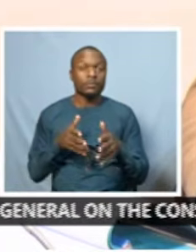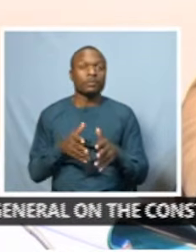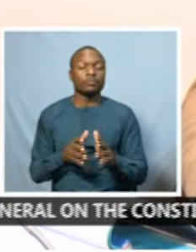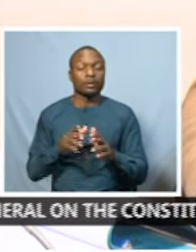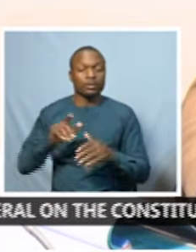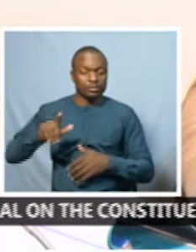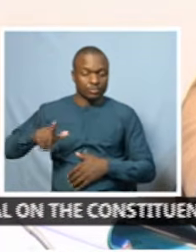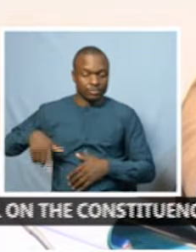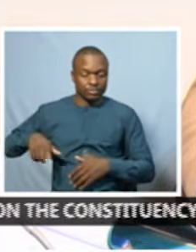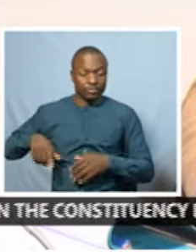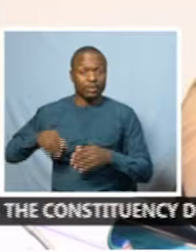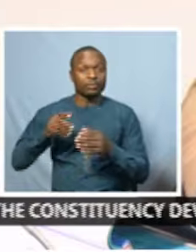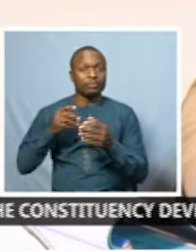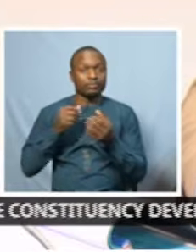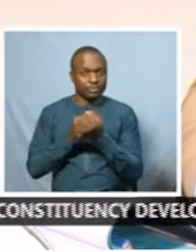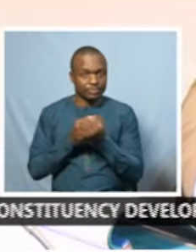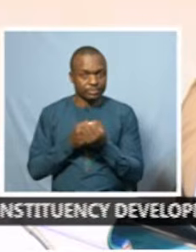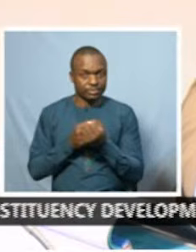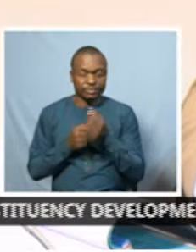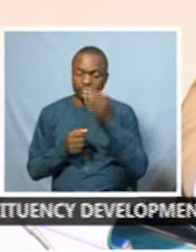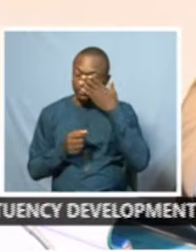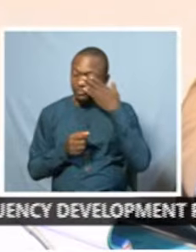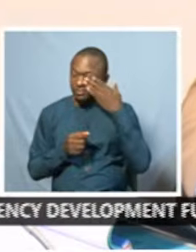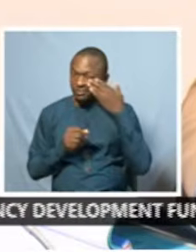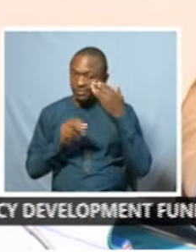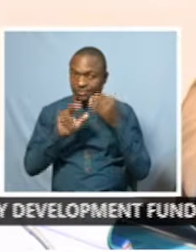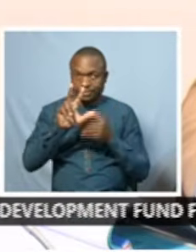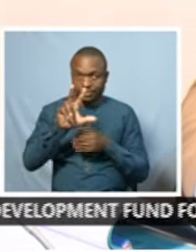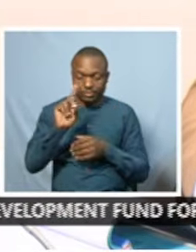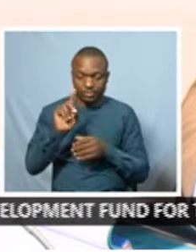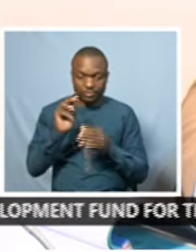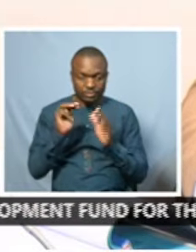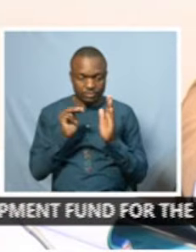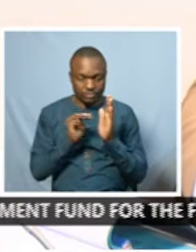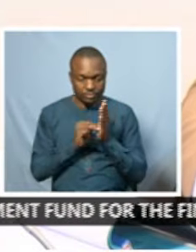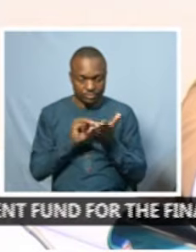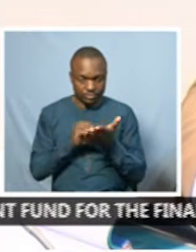delayed funding, you would note, Chair, that on the 31st of March